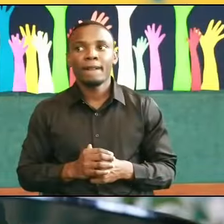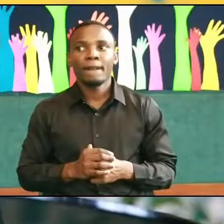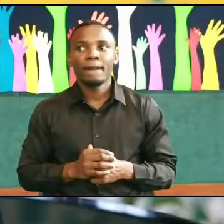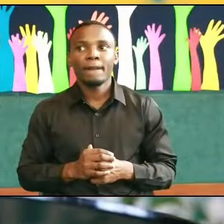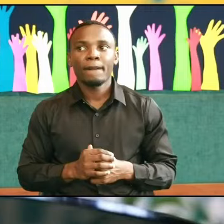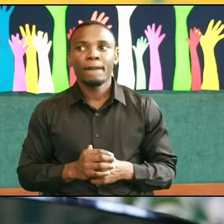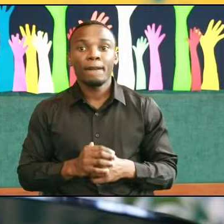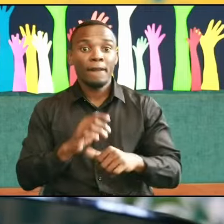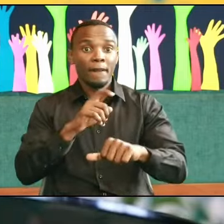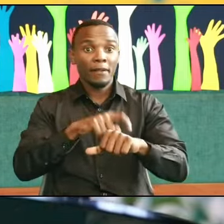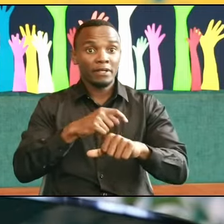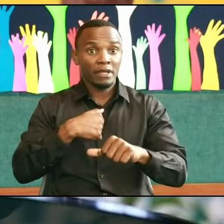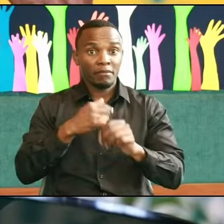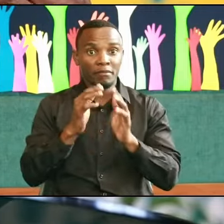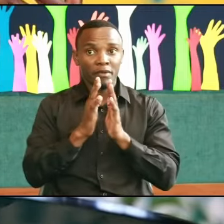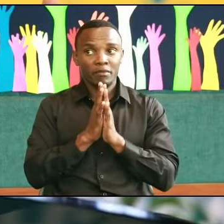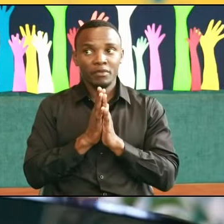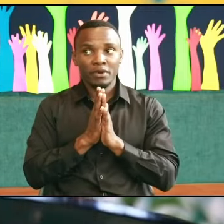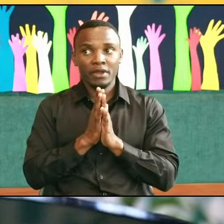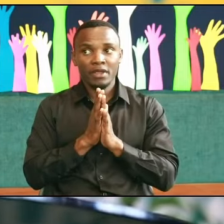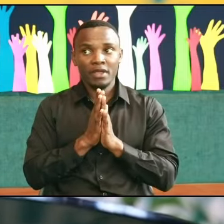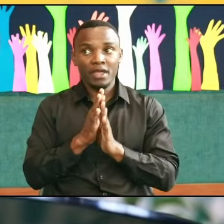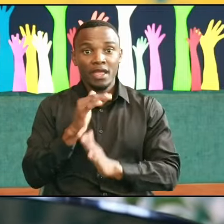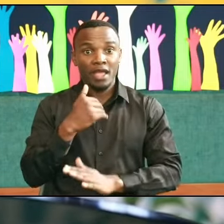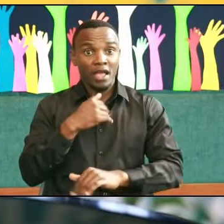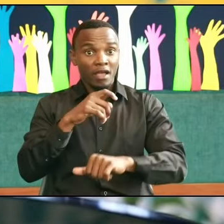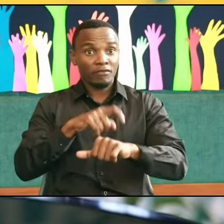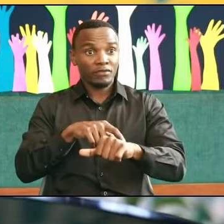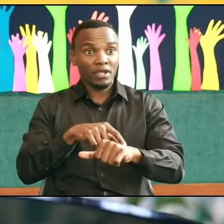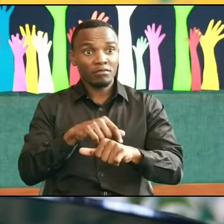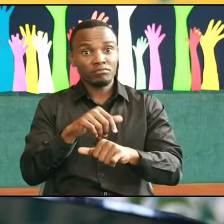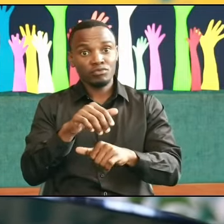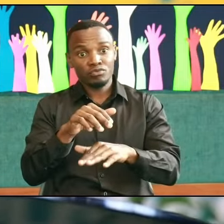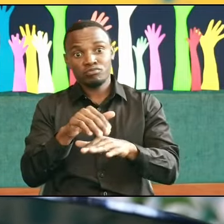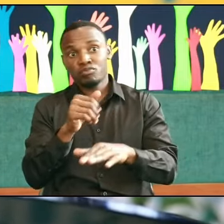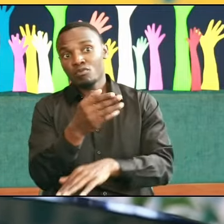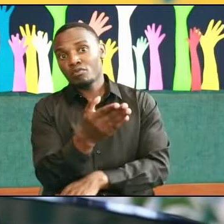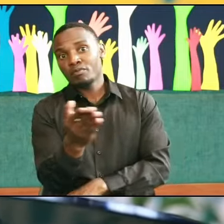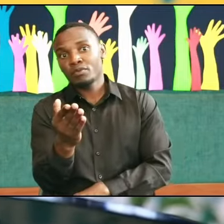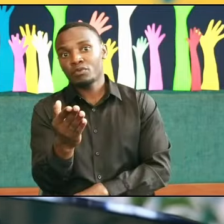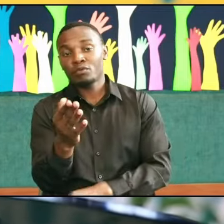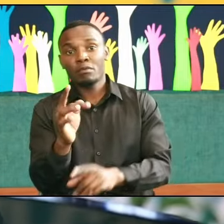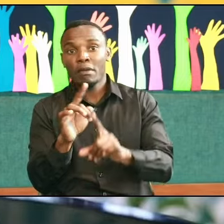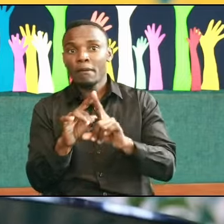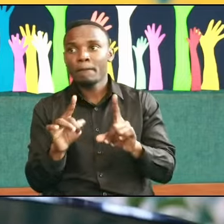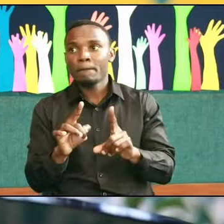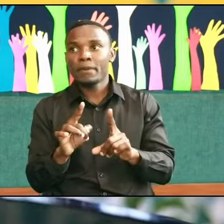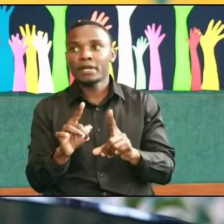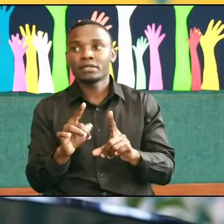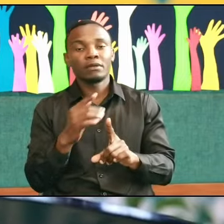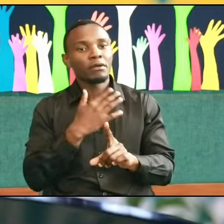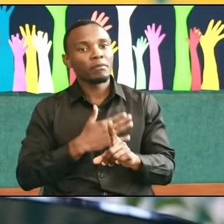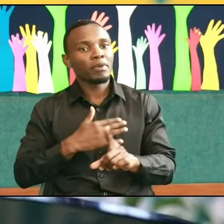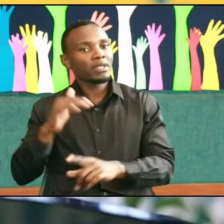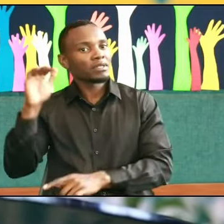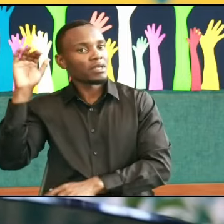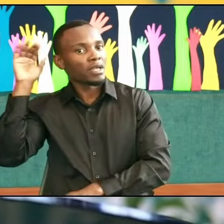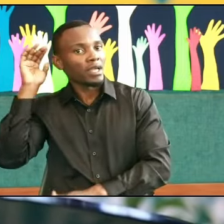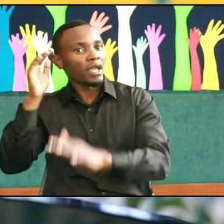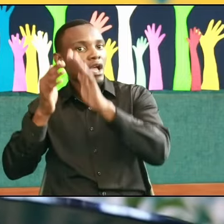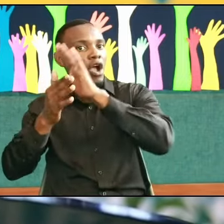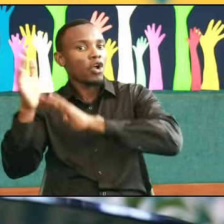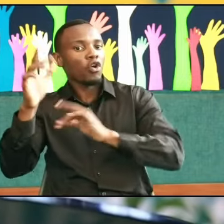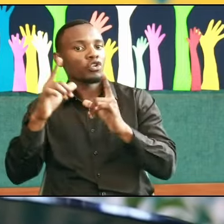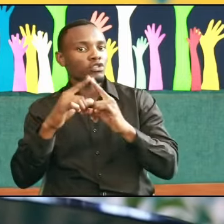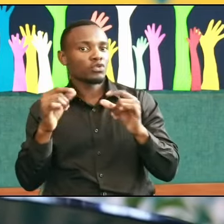as I pray this morning. I don't have time to call you forward, but wherever you are, you hear the voice of God speaking to you,